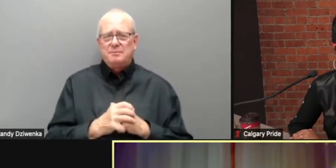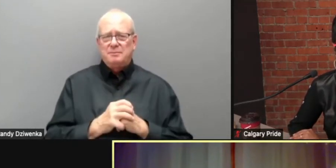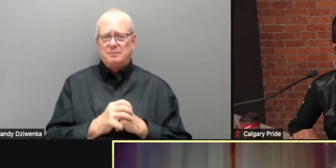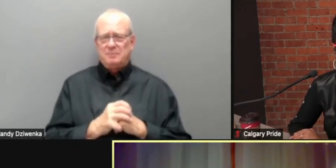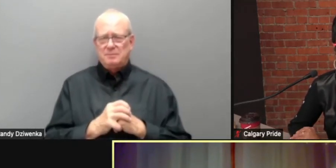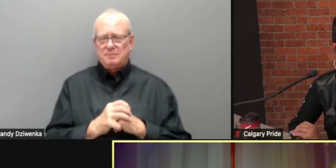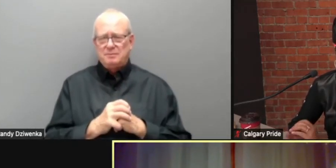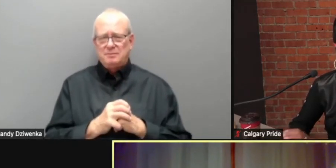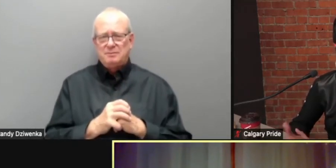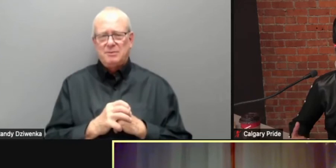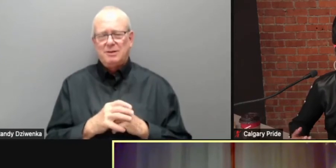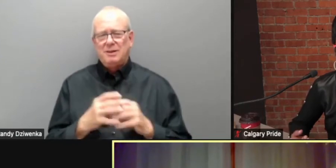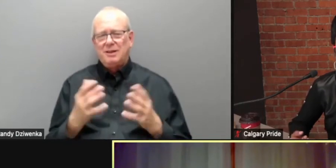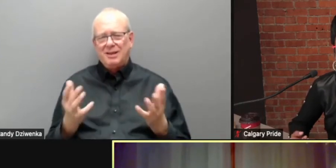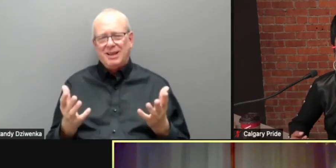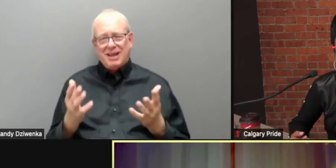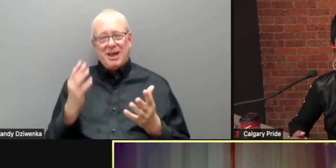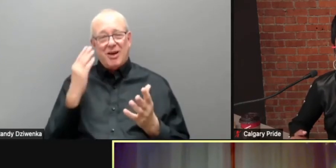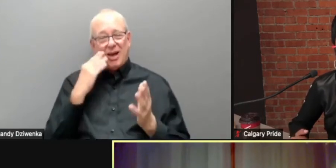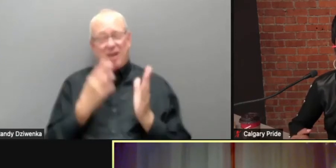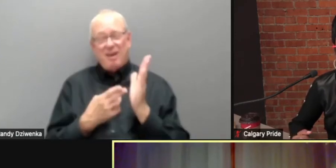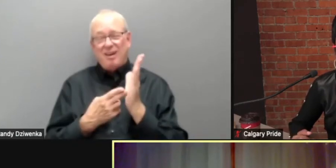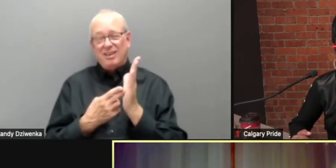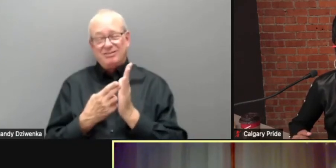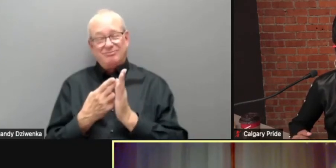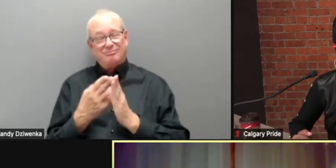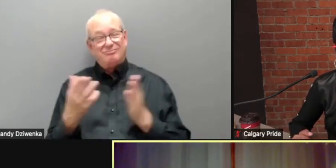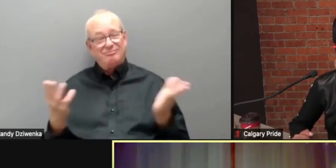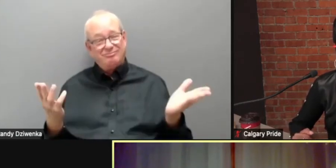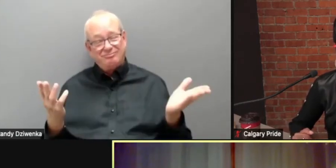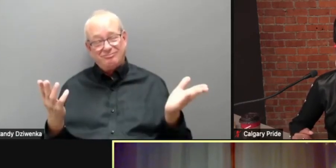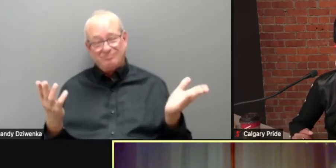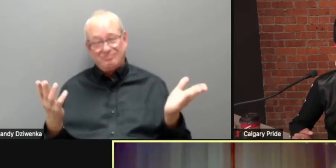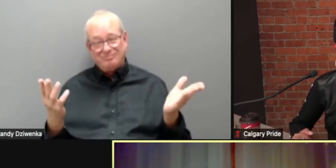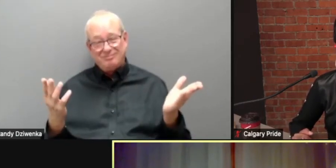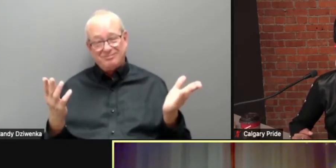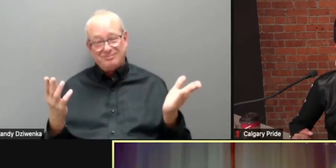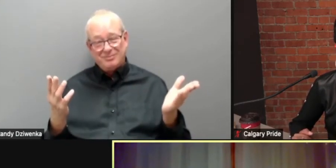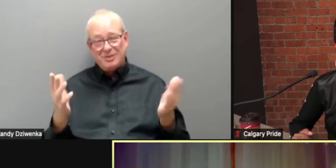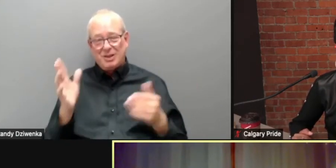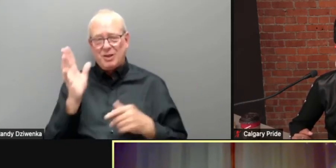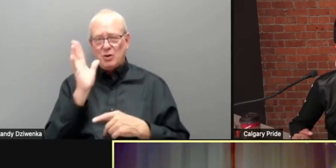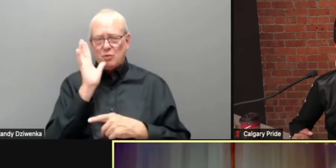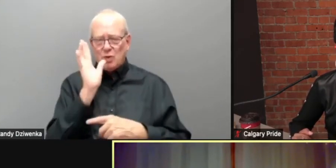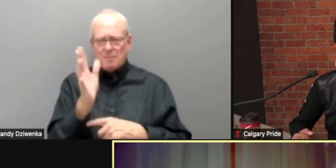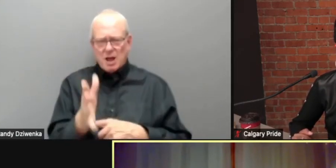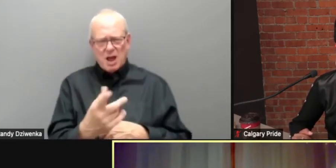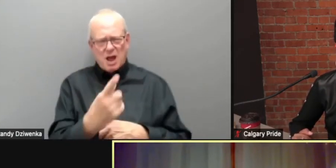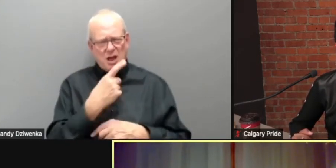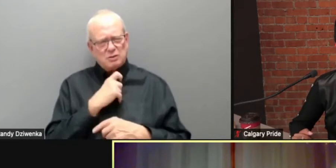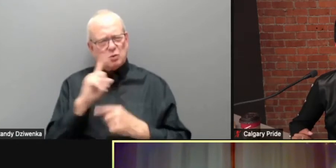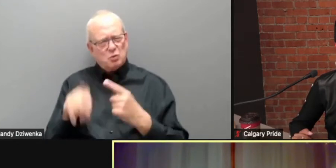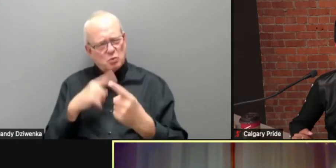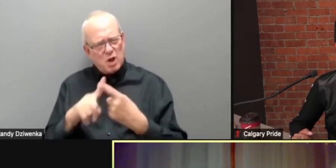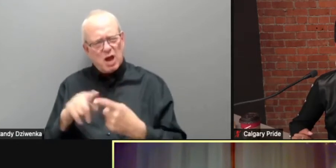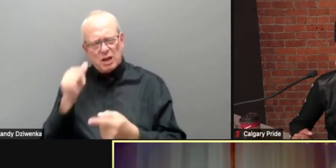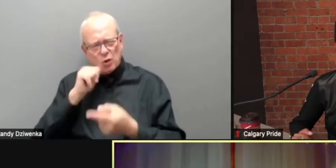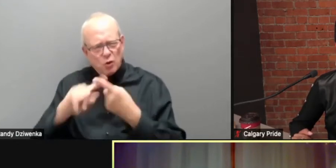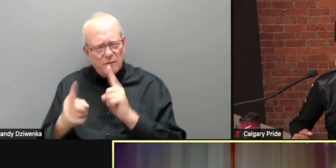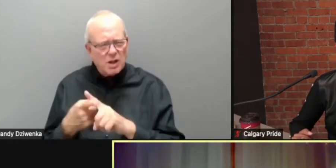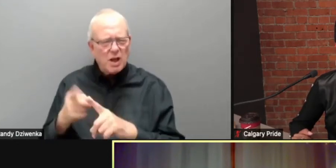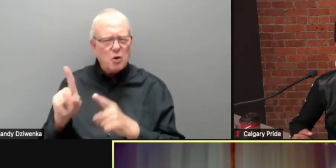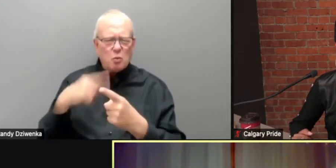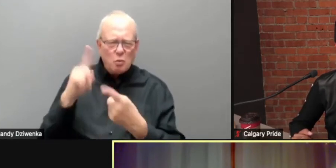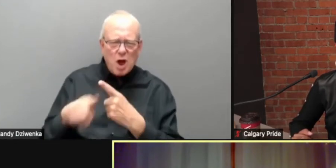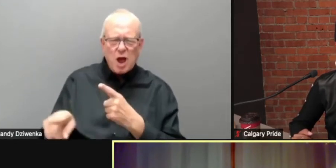being honest and truthful, because she would keep asking him, when is Amrit having a girlfriend? And I would evade it in the beginning, saying he's busy